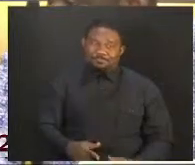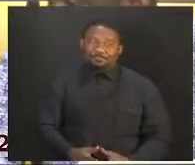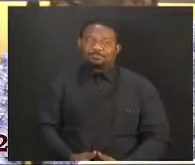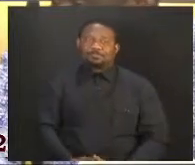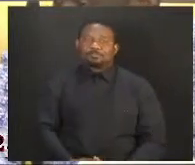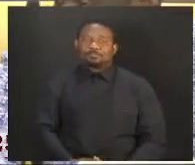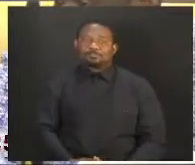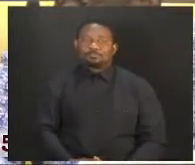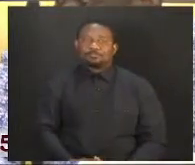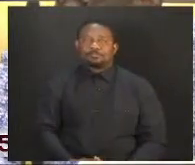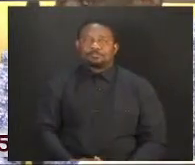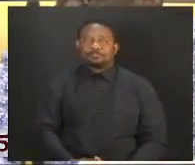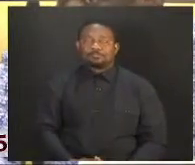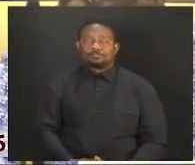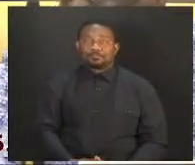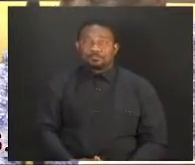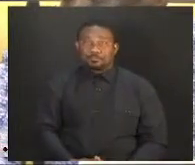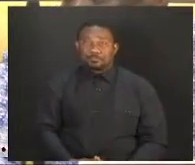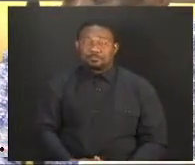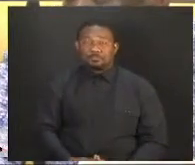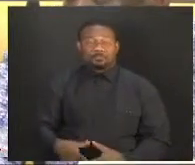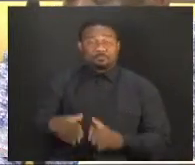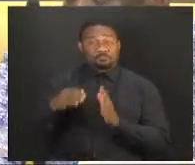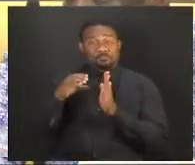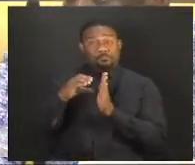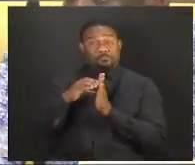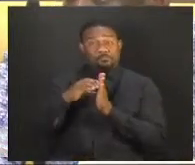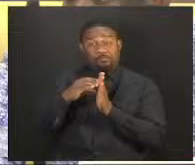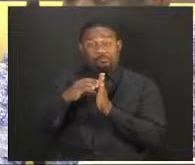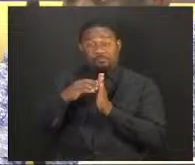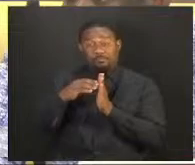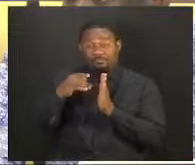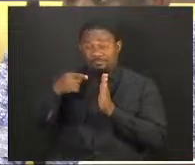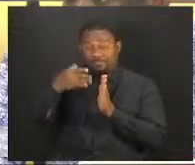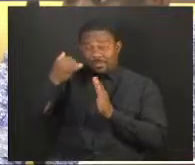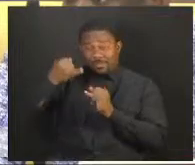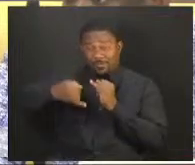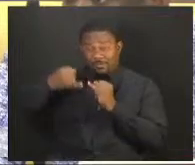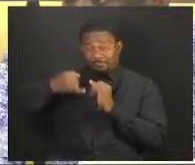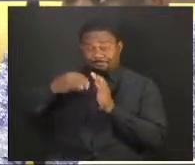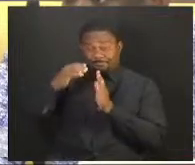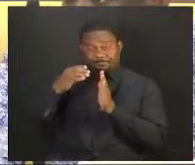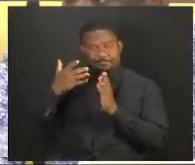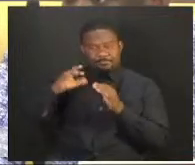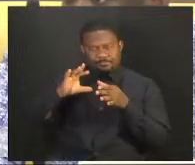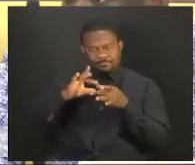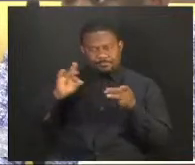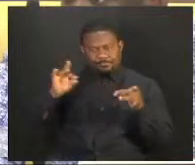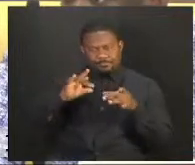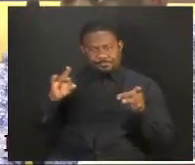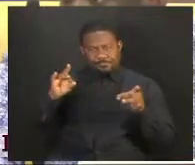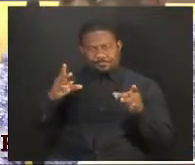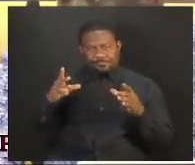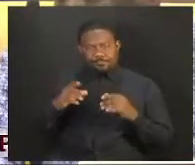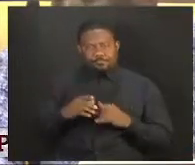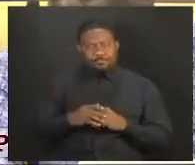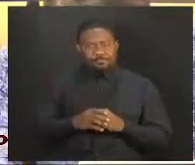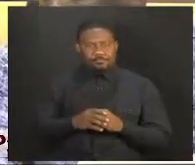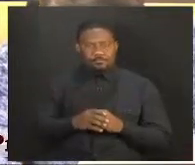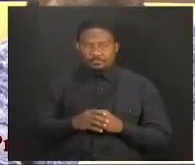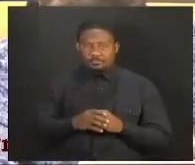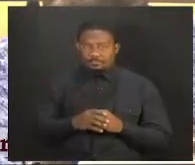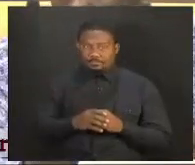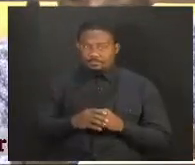Then the last paragraph, the last sentence, beginning to tend to